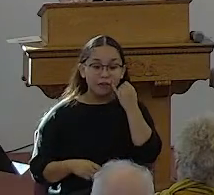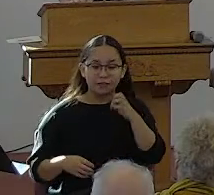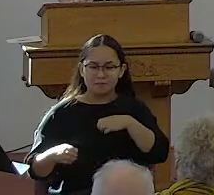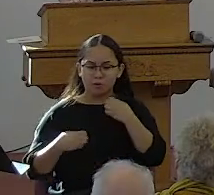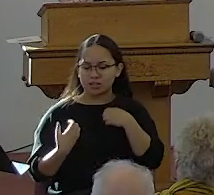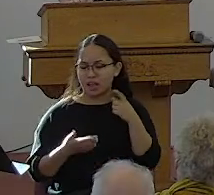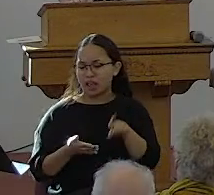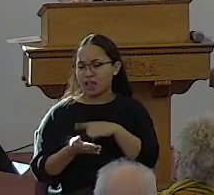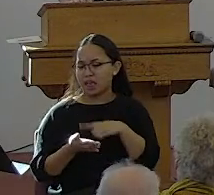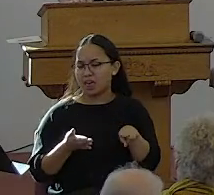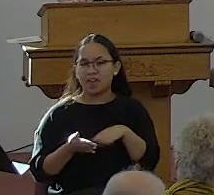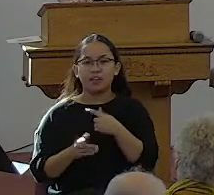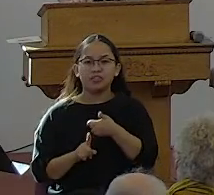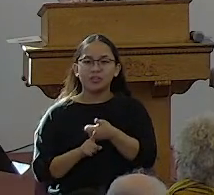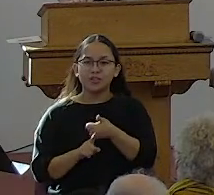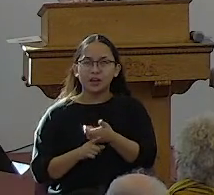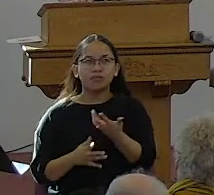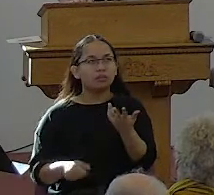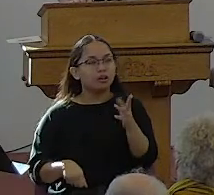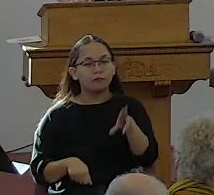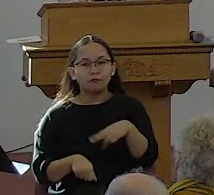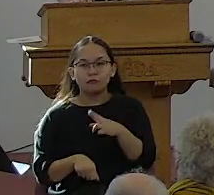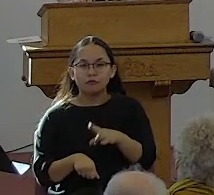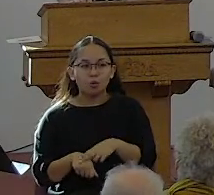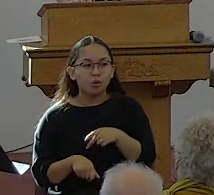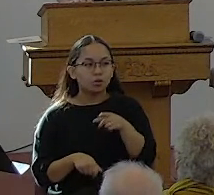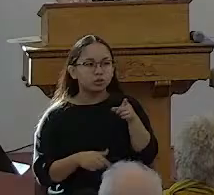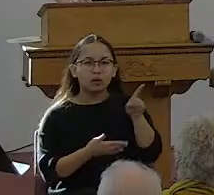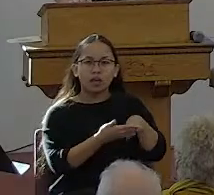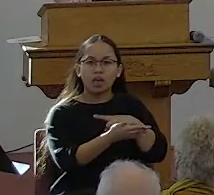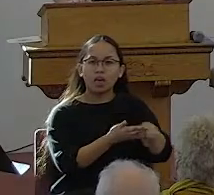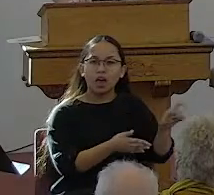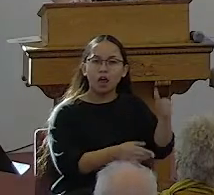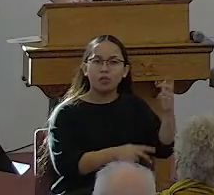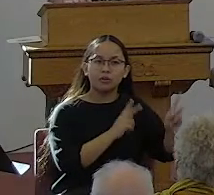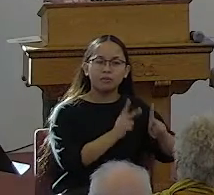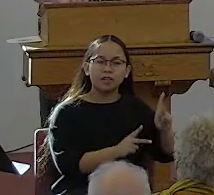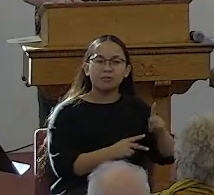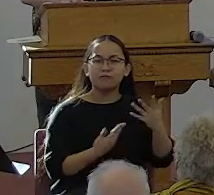of course you do that to everyone else. It's just what you're used to.